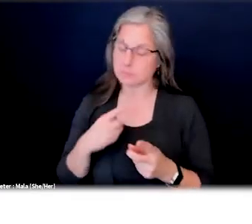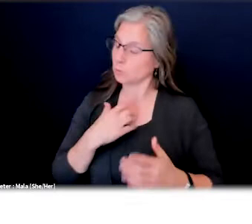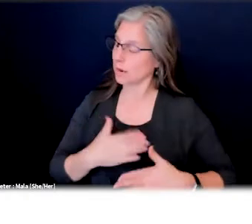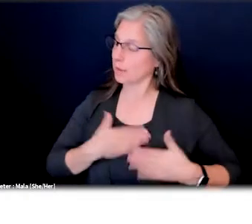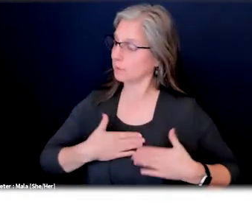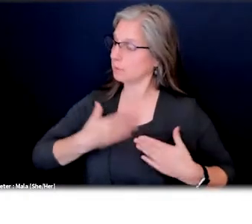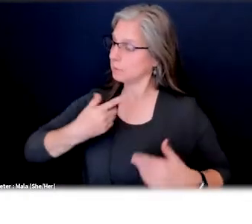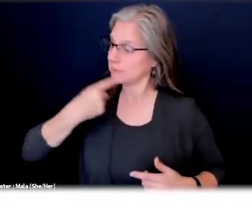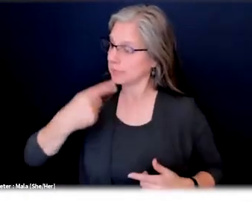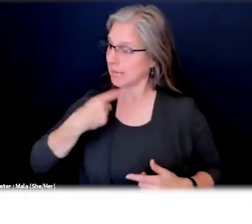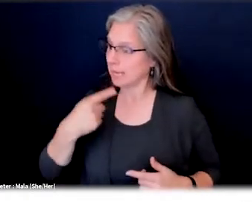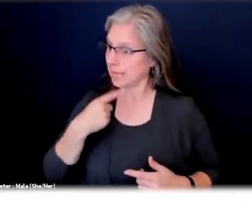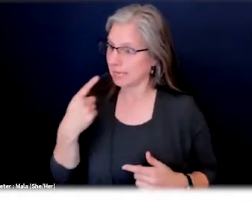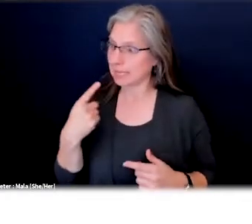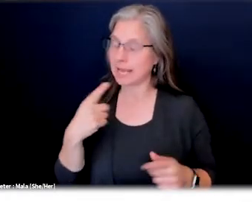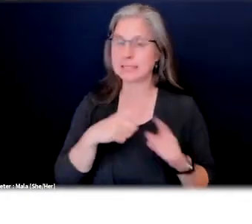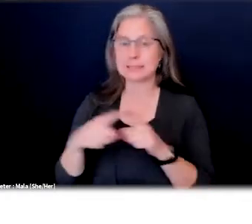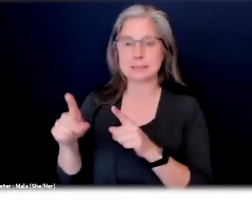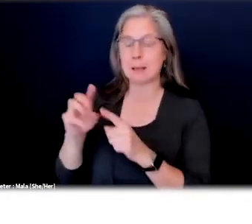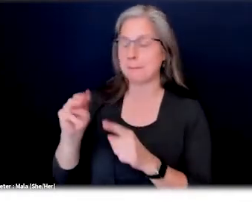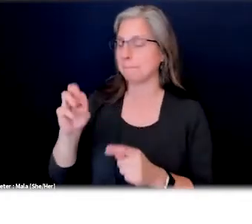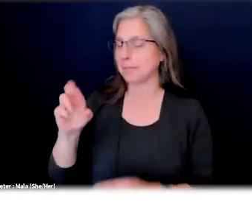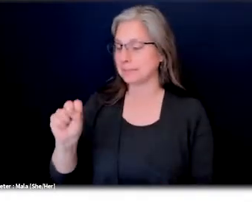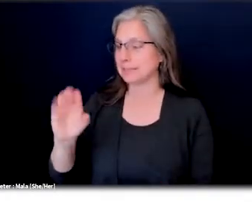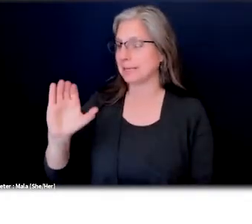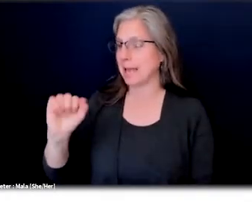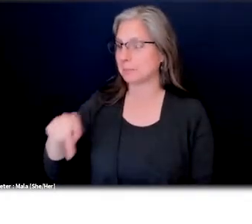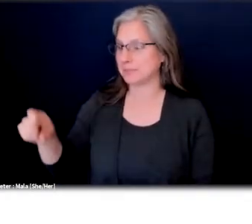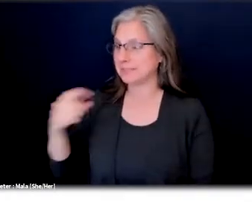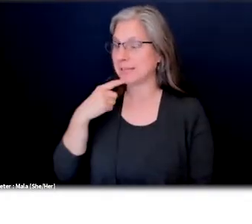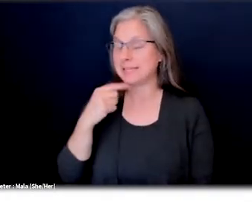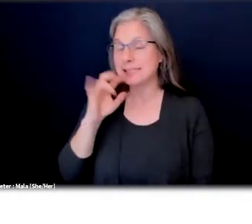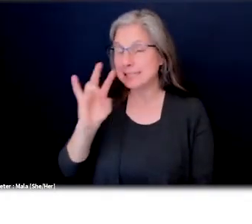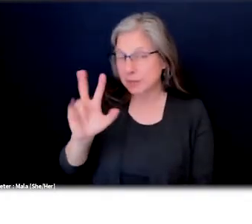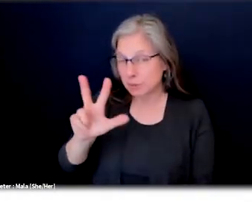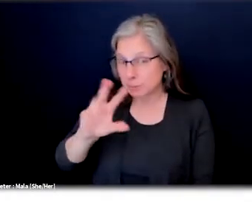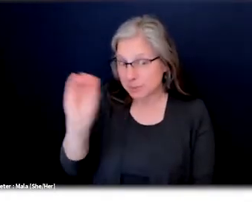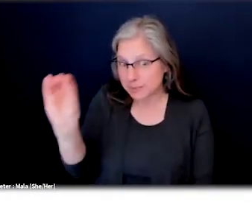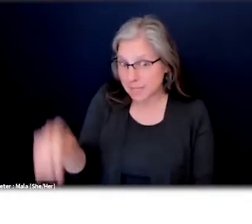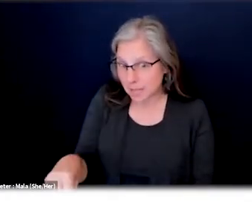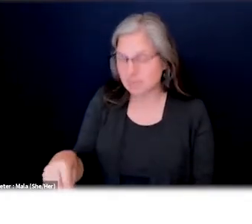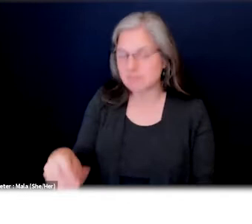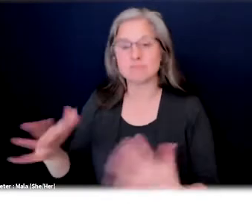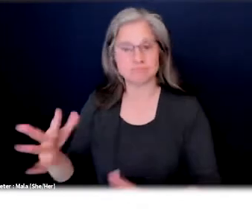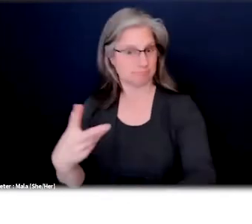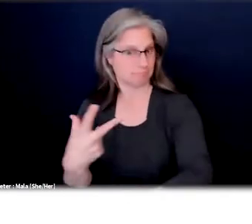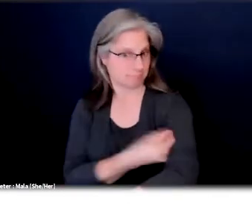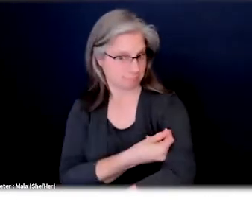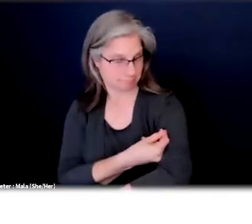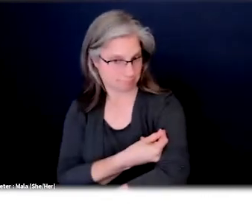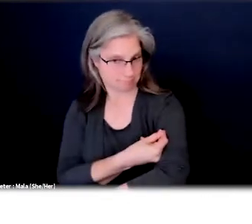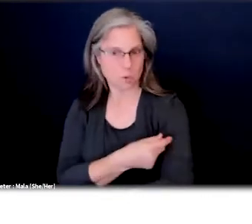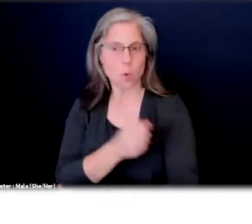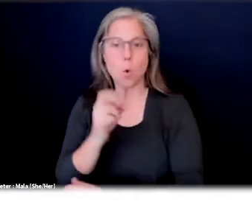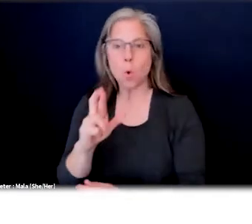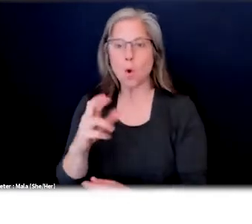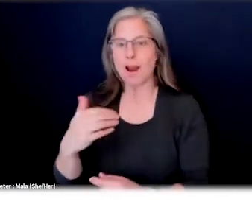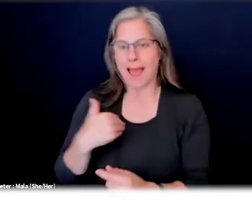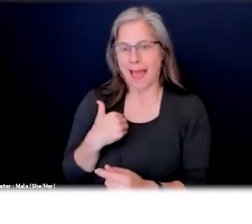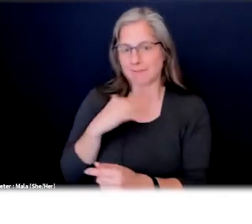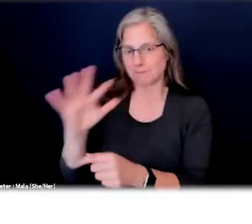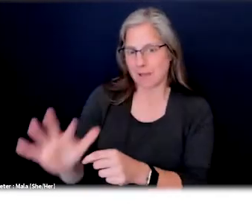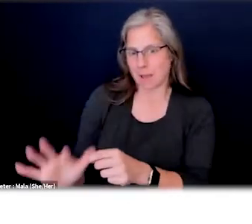say, as Ms. Capps noted earlier, that 73% are vaccinated or have a